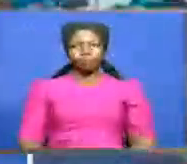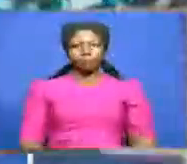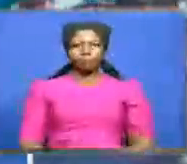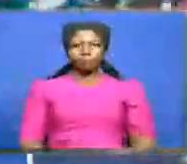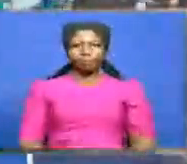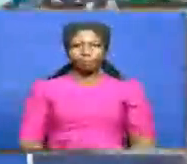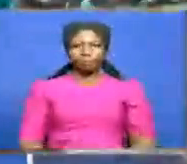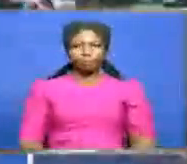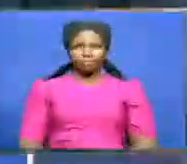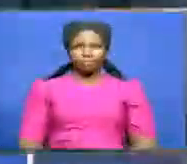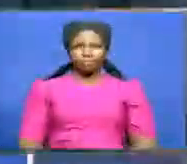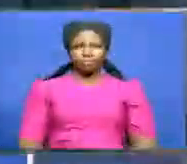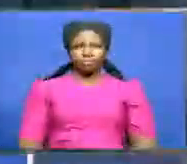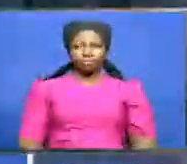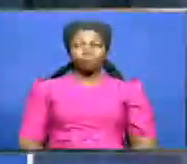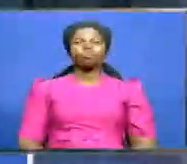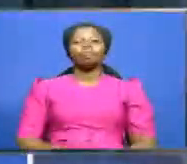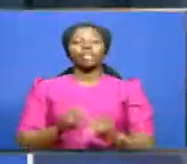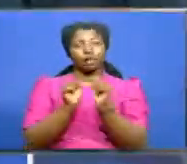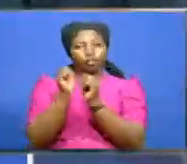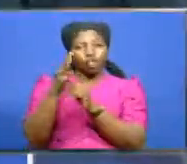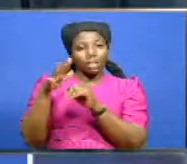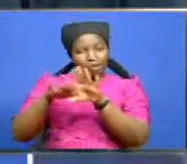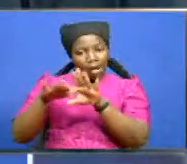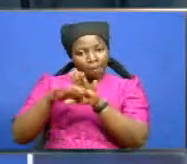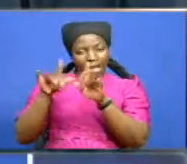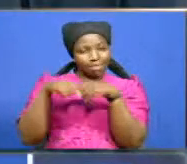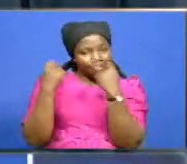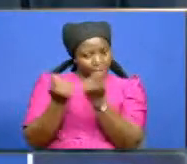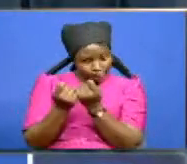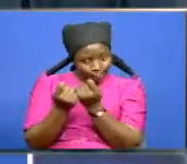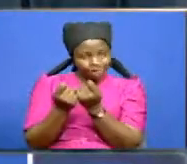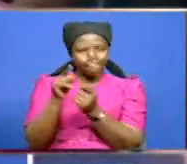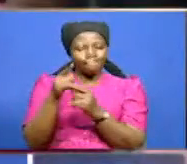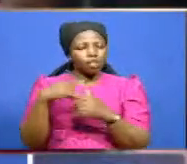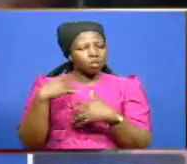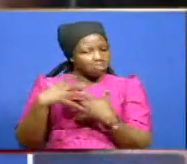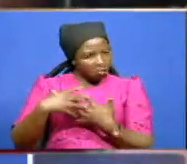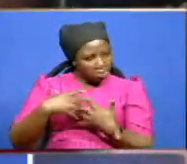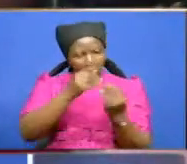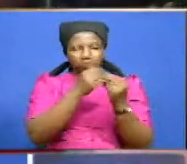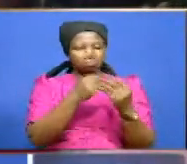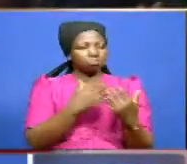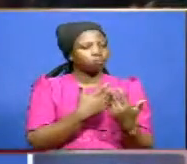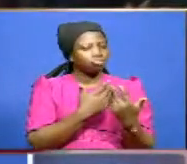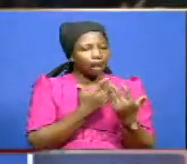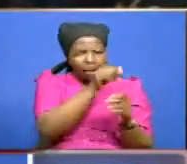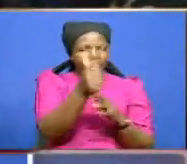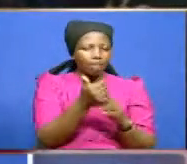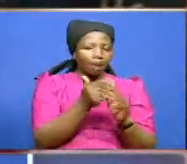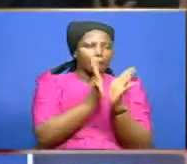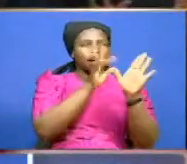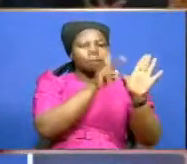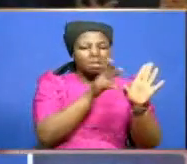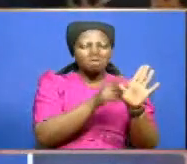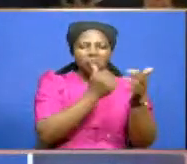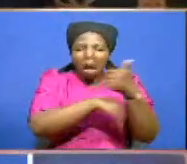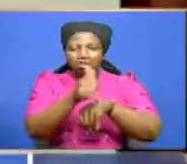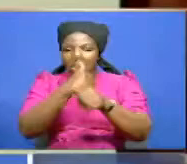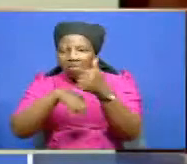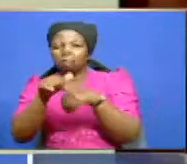tunayoipenda. The 14-member task force then embarked on another round of public participation exercise and a series